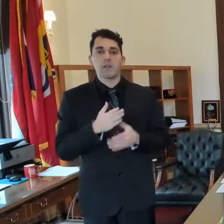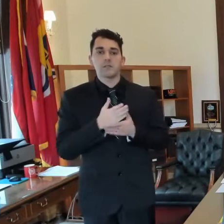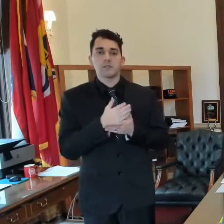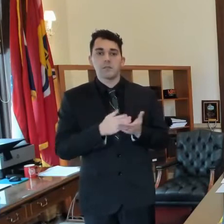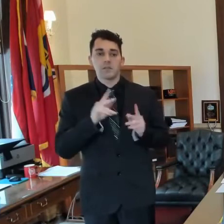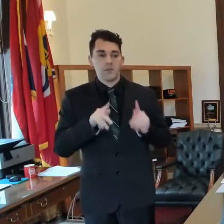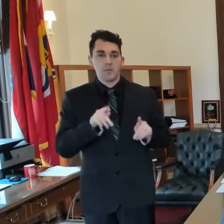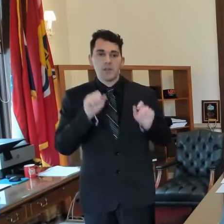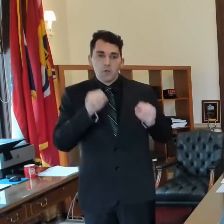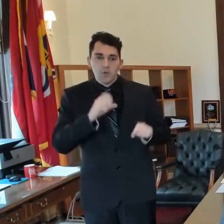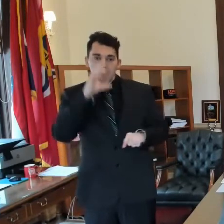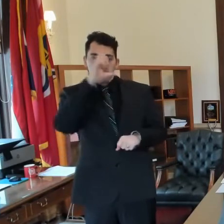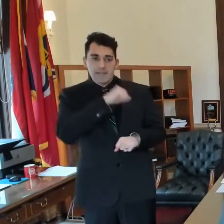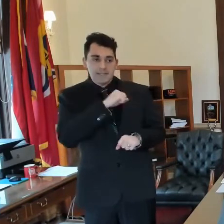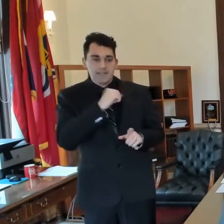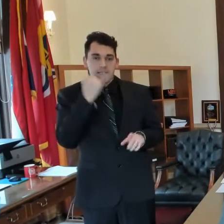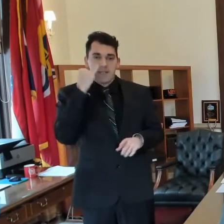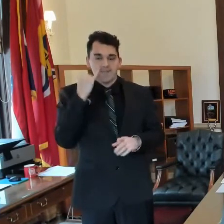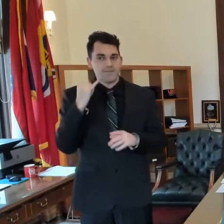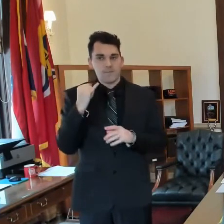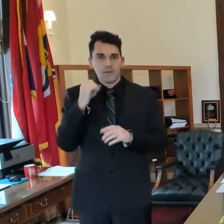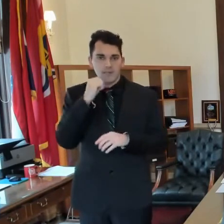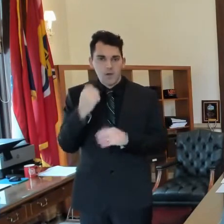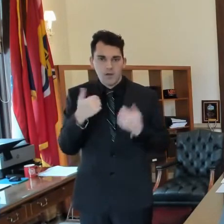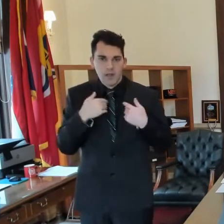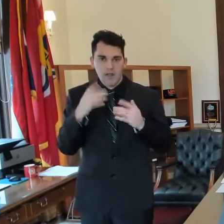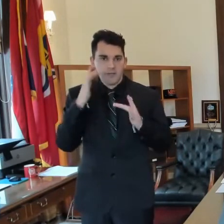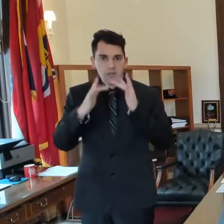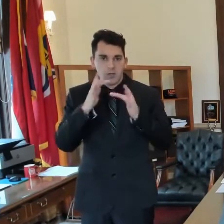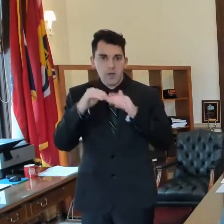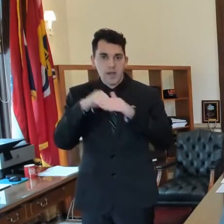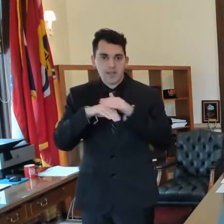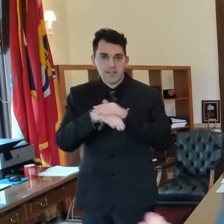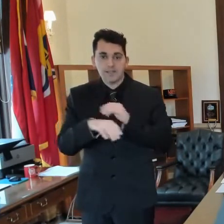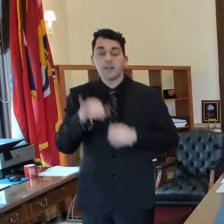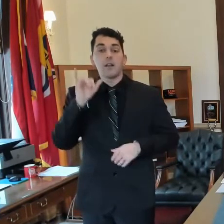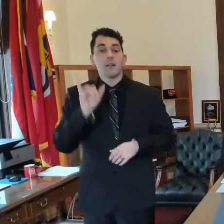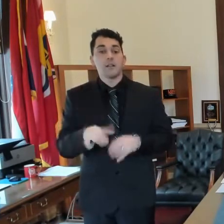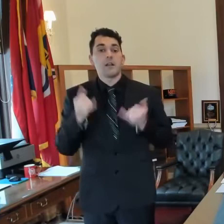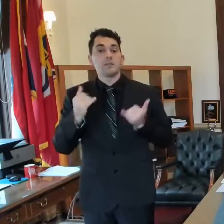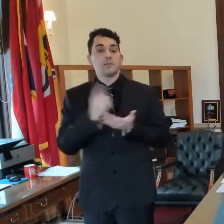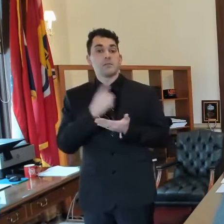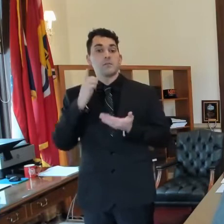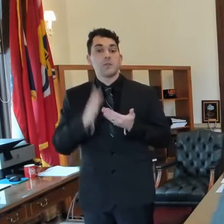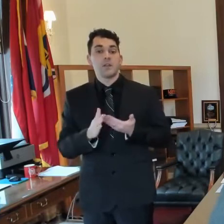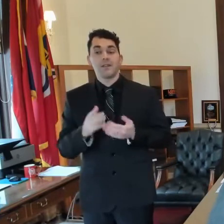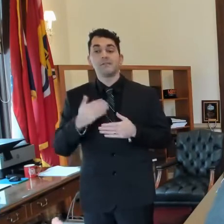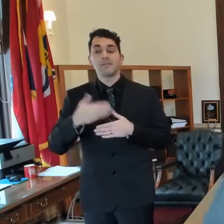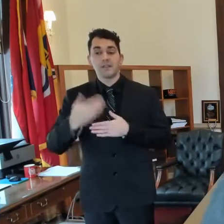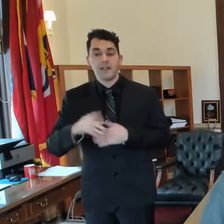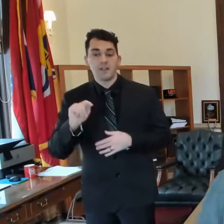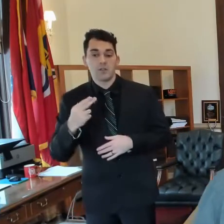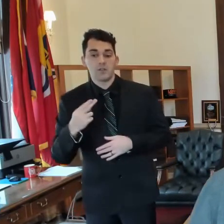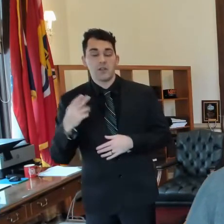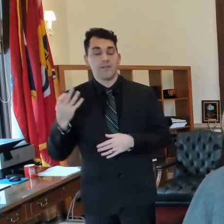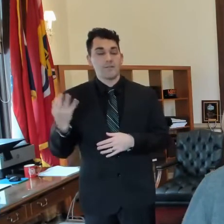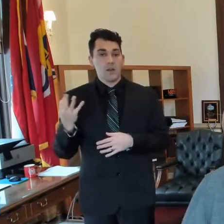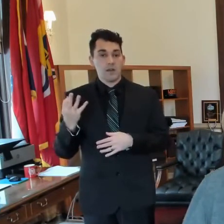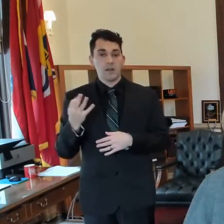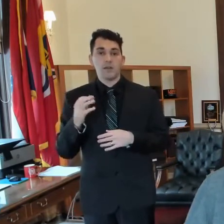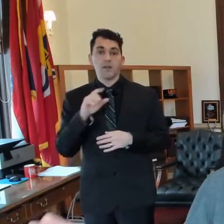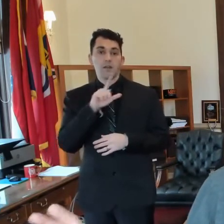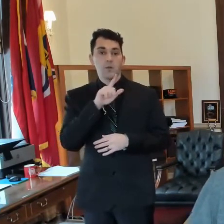missed if they're not online. So that's this weekend. Next Thursday and Friday, the 25th